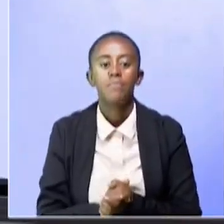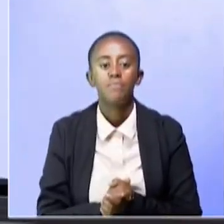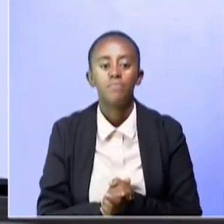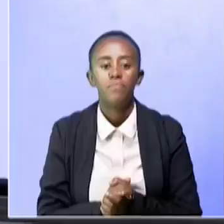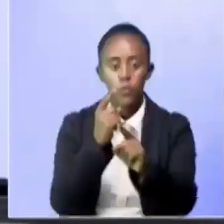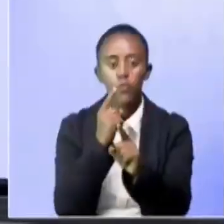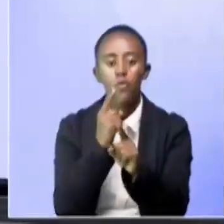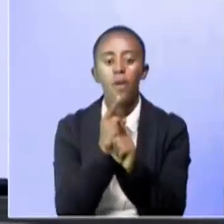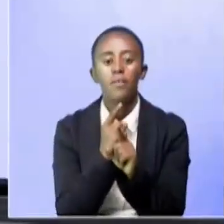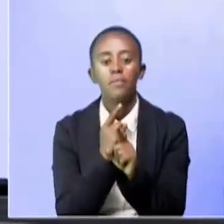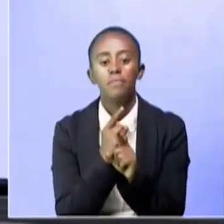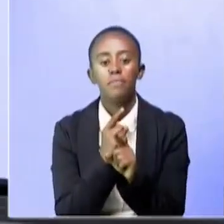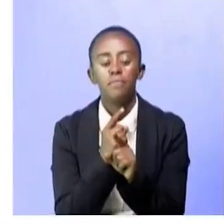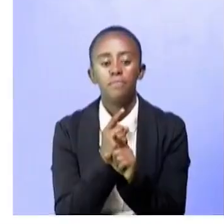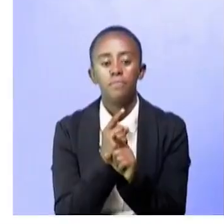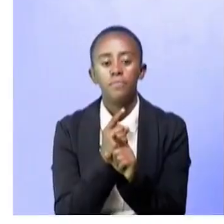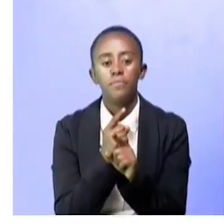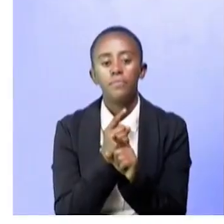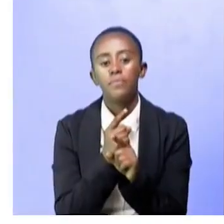Good.